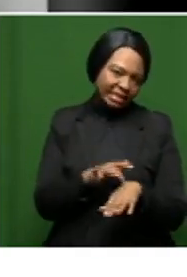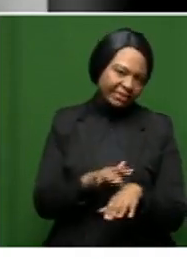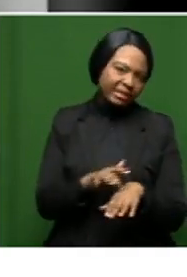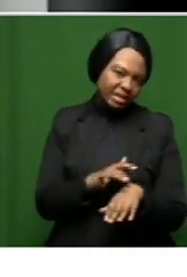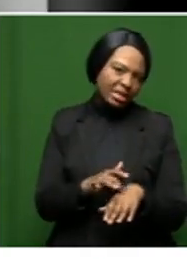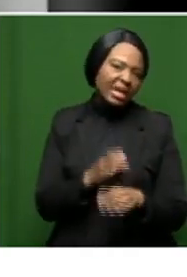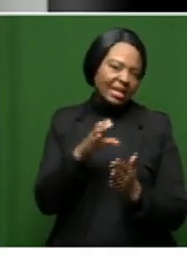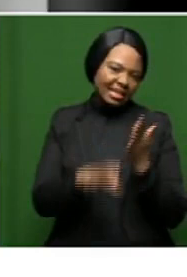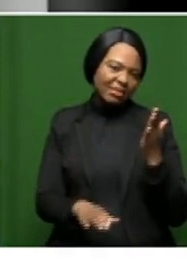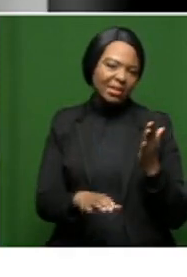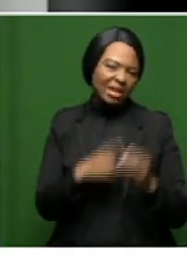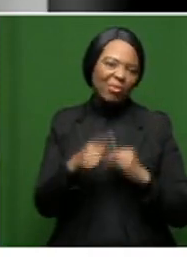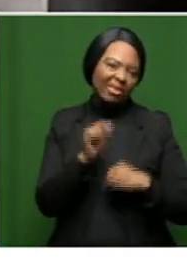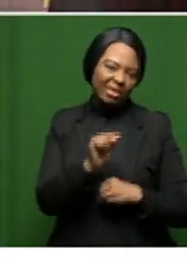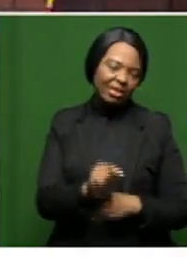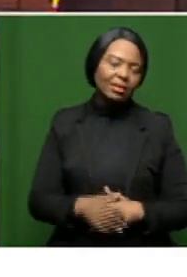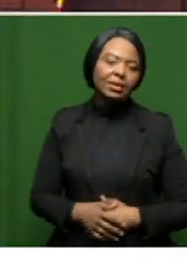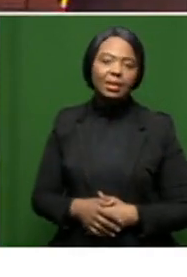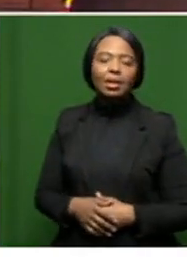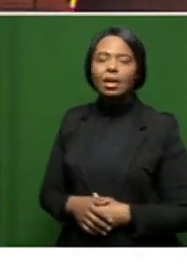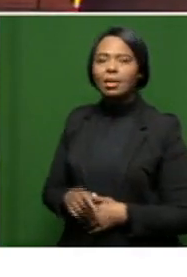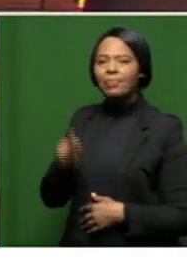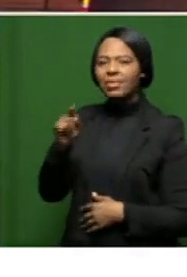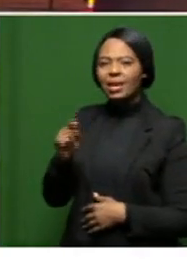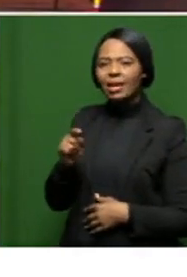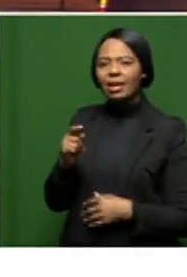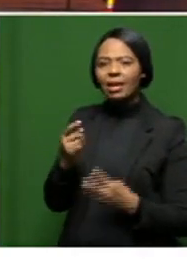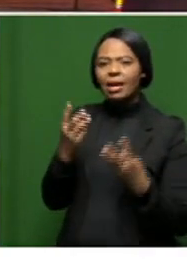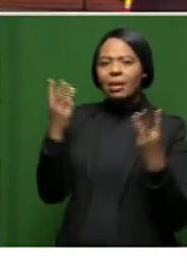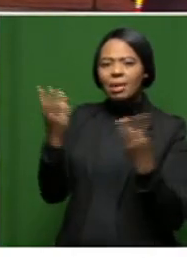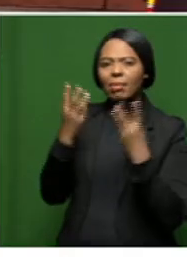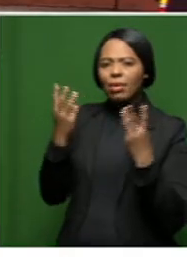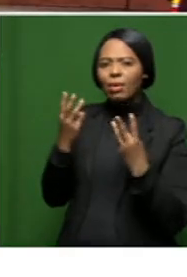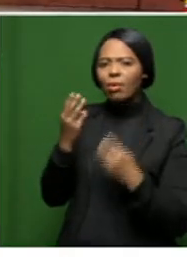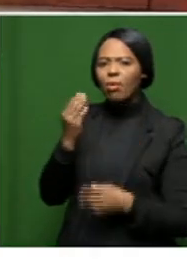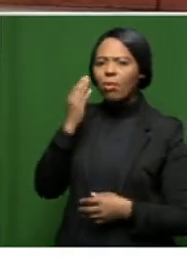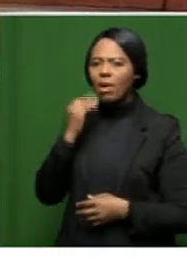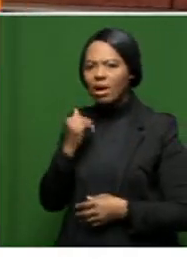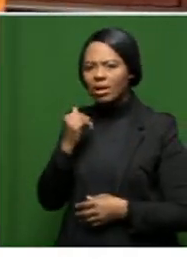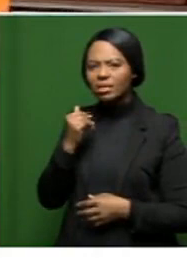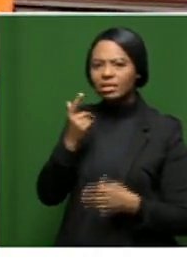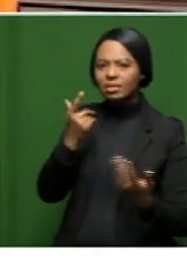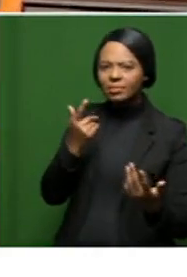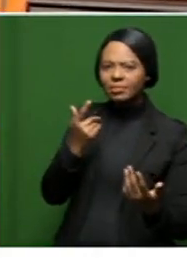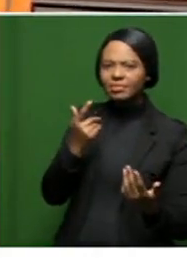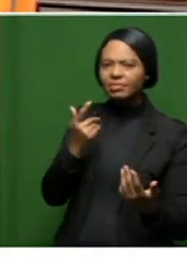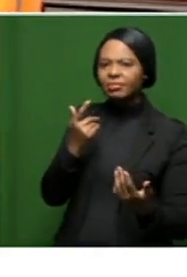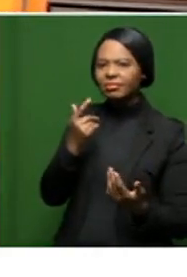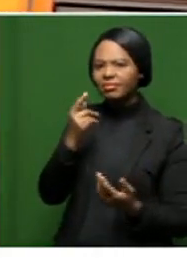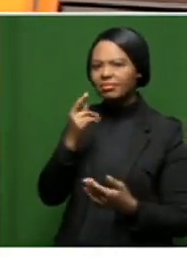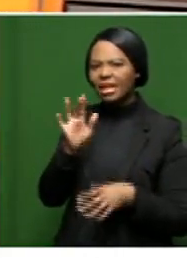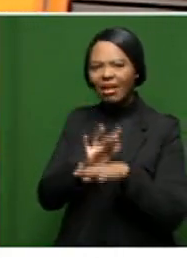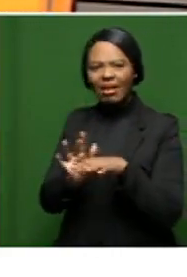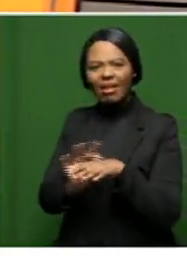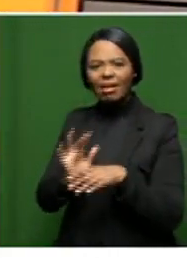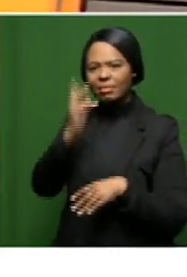others. Speak to us about people of color, particularly women, and writing what they like as opposed to writing what is expected